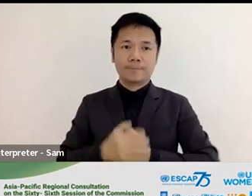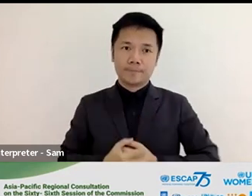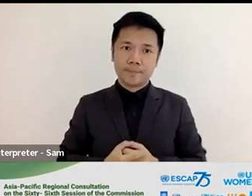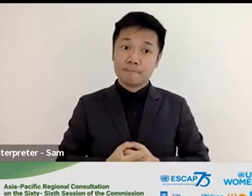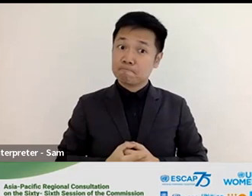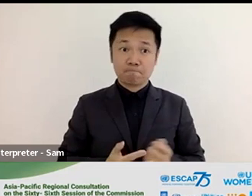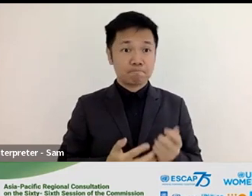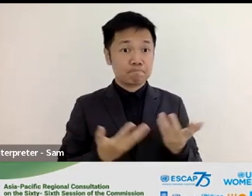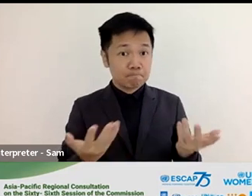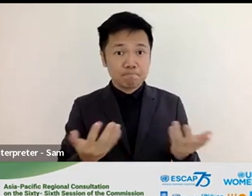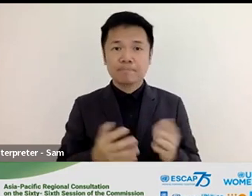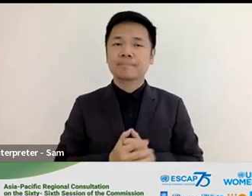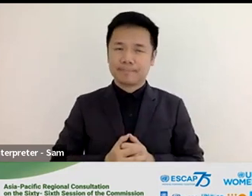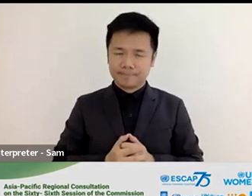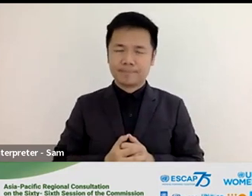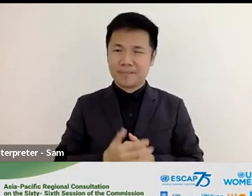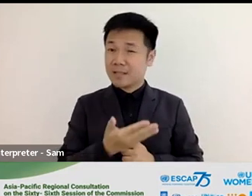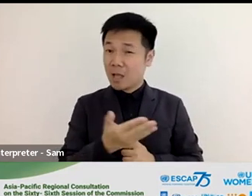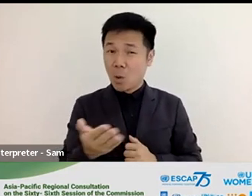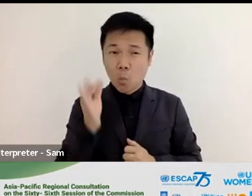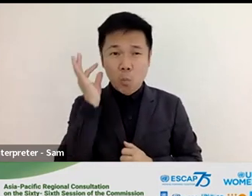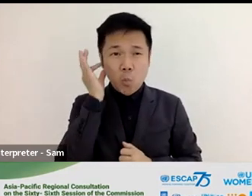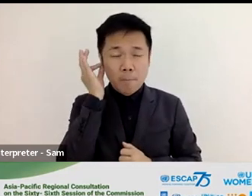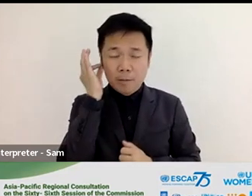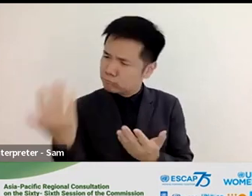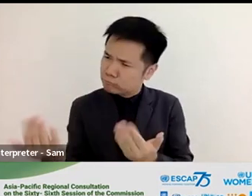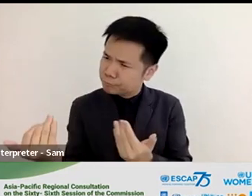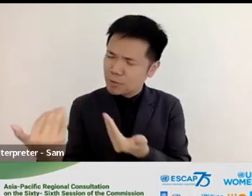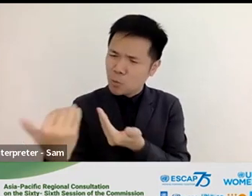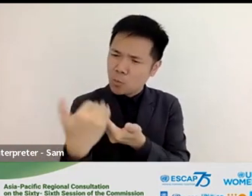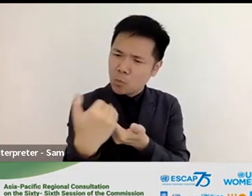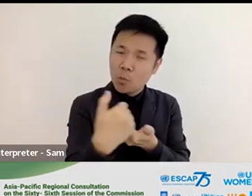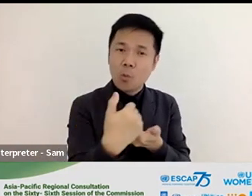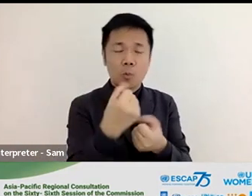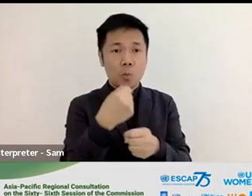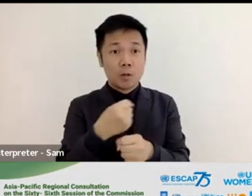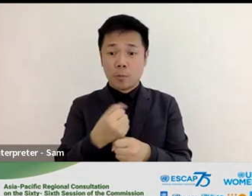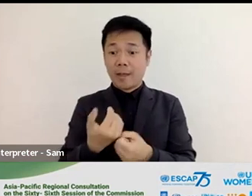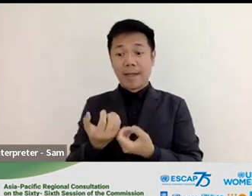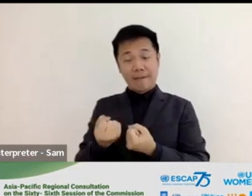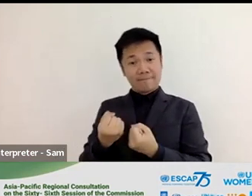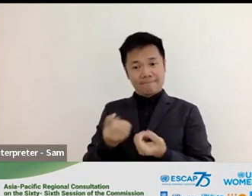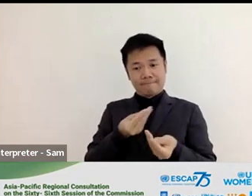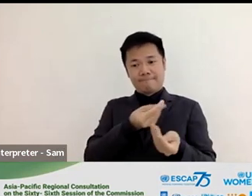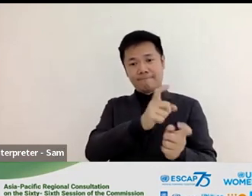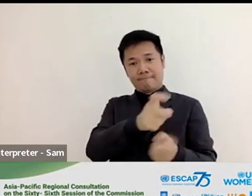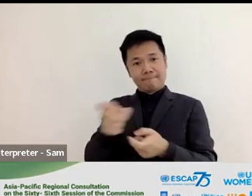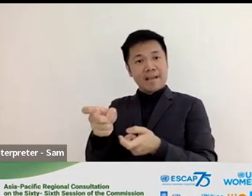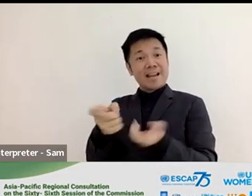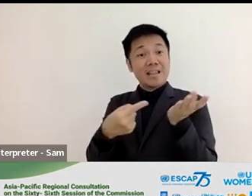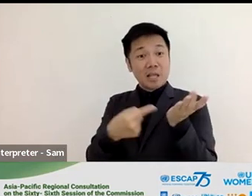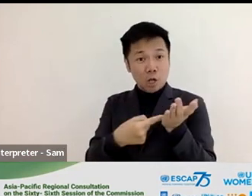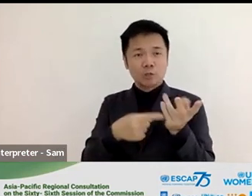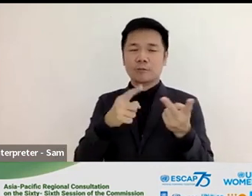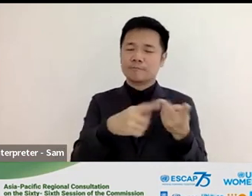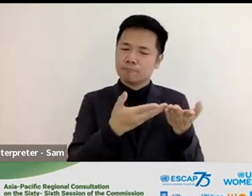that when women are supported to work together, to have the technology, to understand and have the resources,